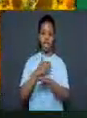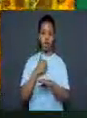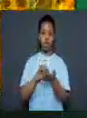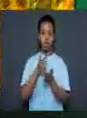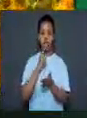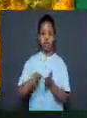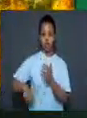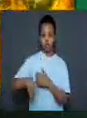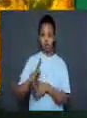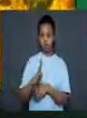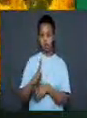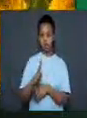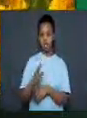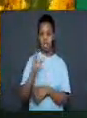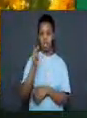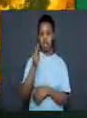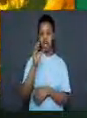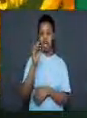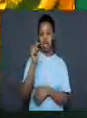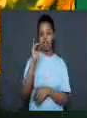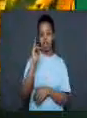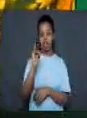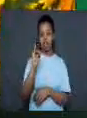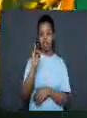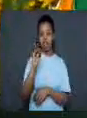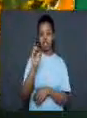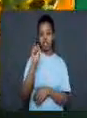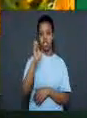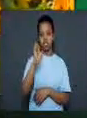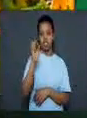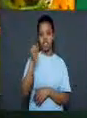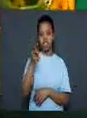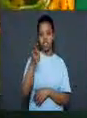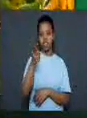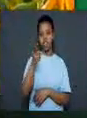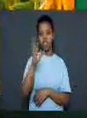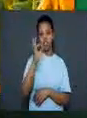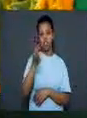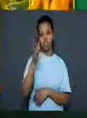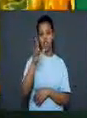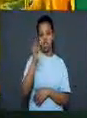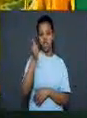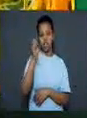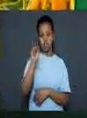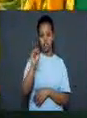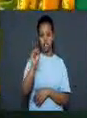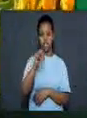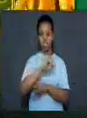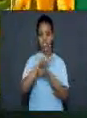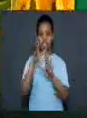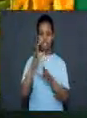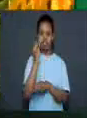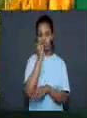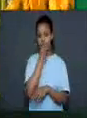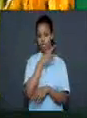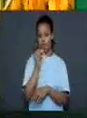include cacti, sagebrush, perennial flowers, sunflowers,